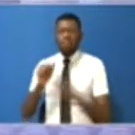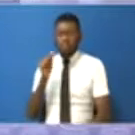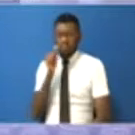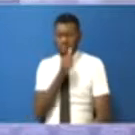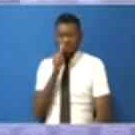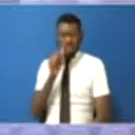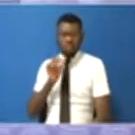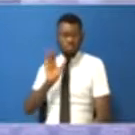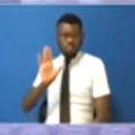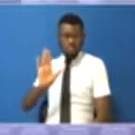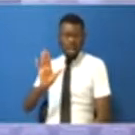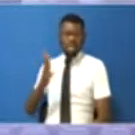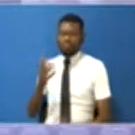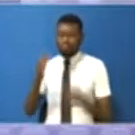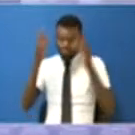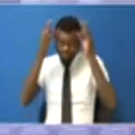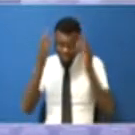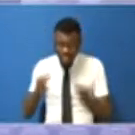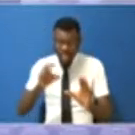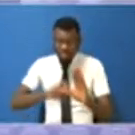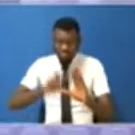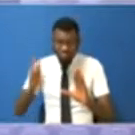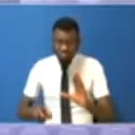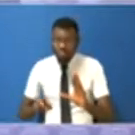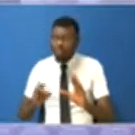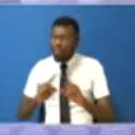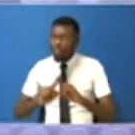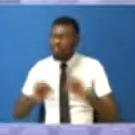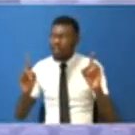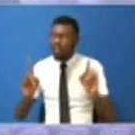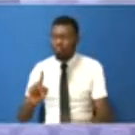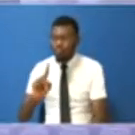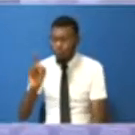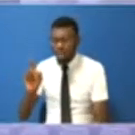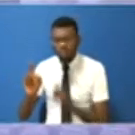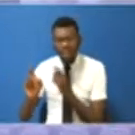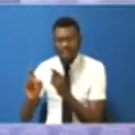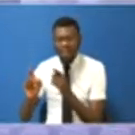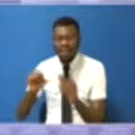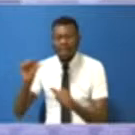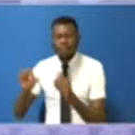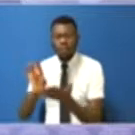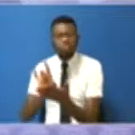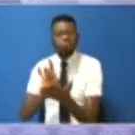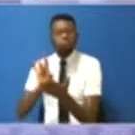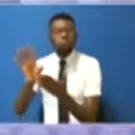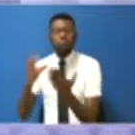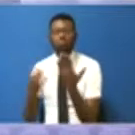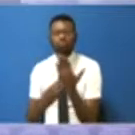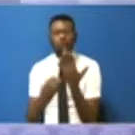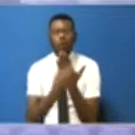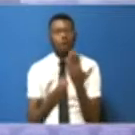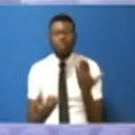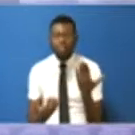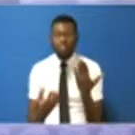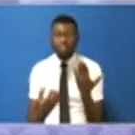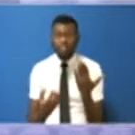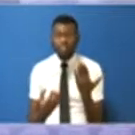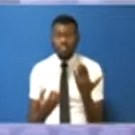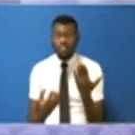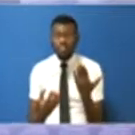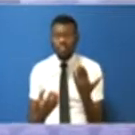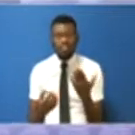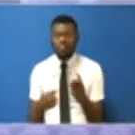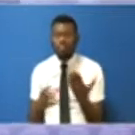question that you must answer it did come out the question for you the question on impeachment governors uncle will not be facing an impeachment if you stuck in